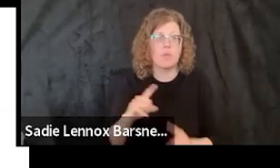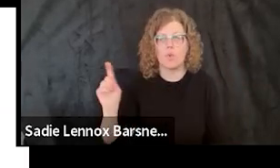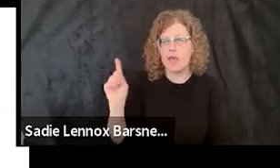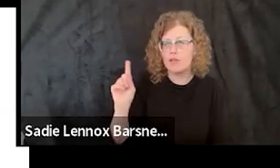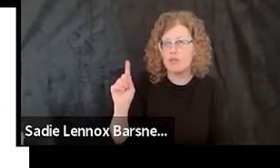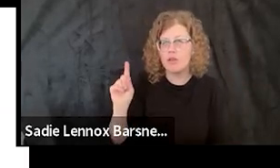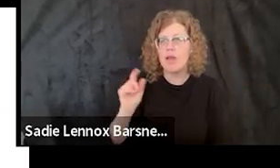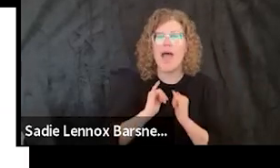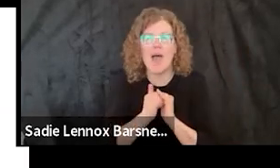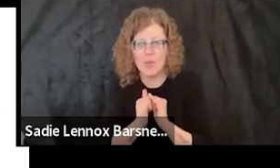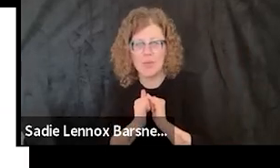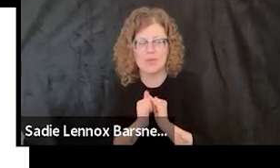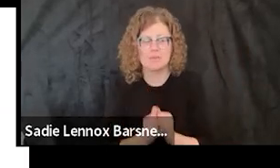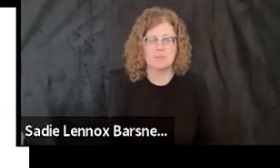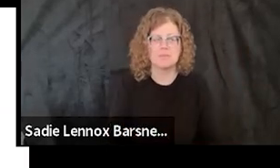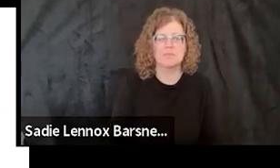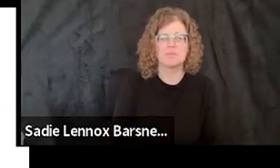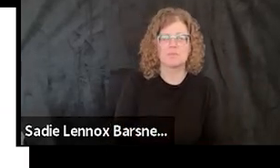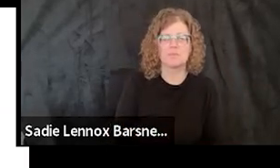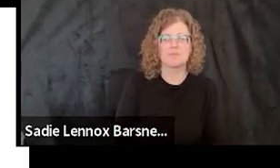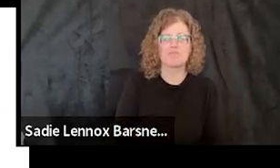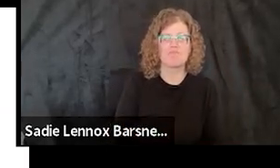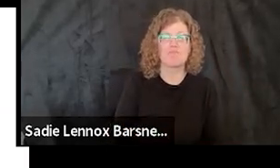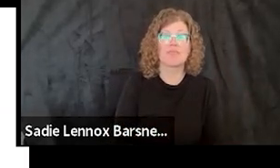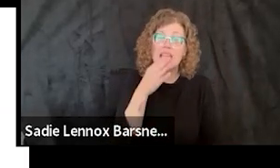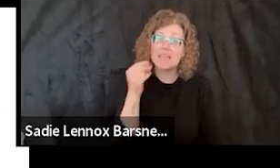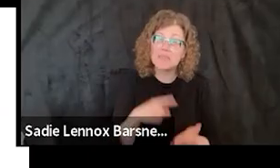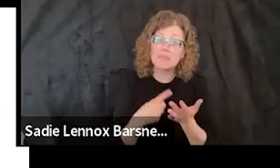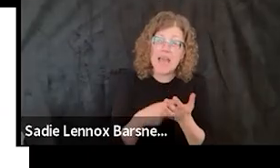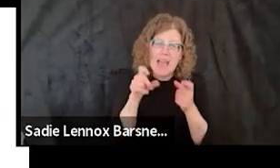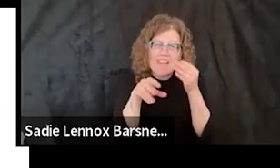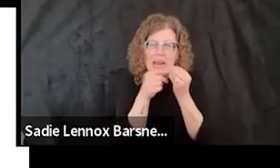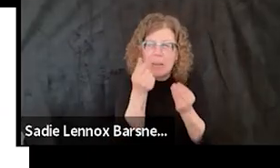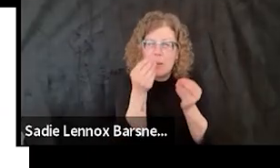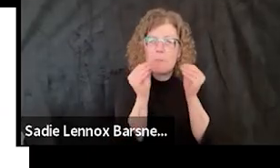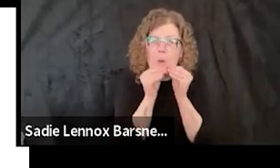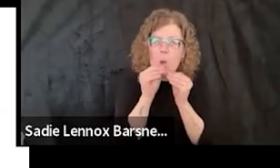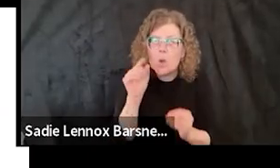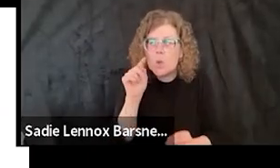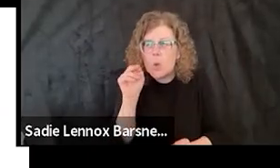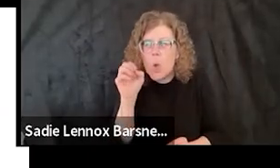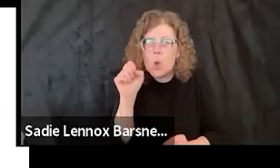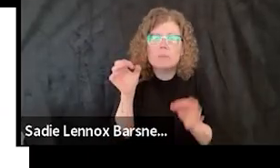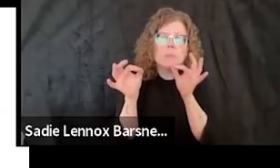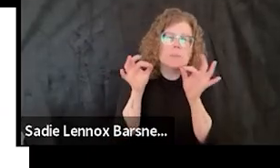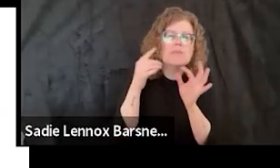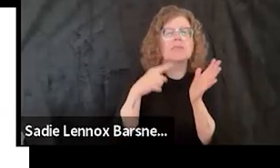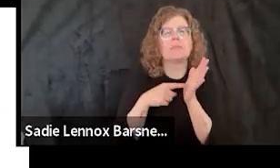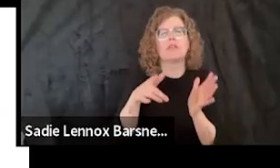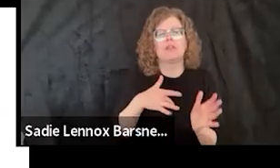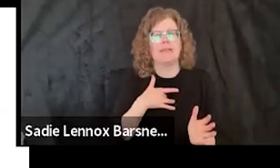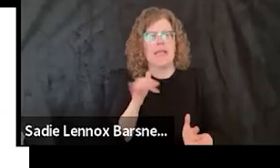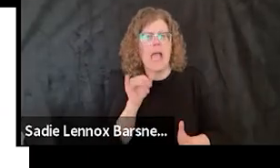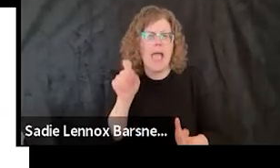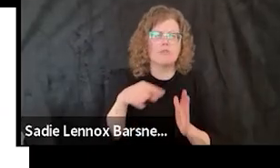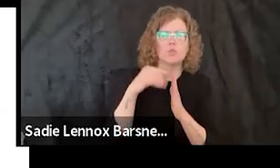Please make note of the things that are confirmed or pending where necessary. If something important changes from pending to confirmed after you submit, please let